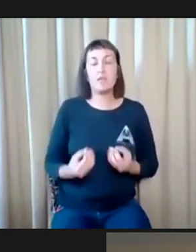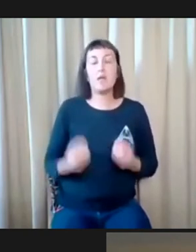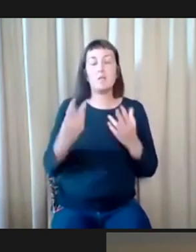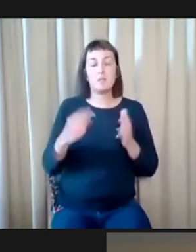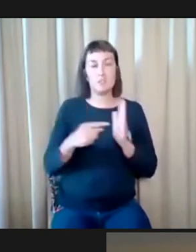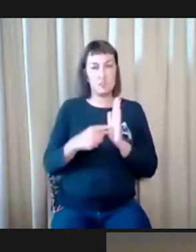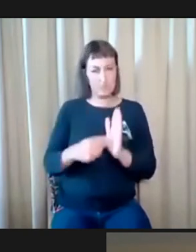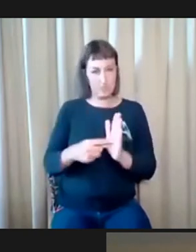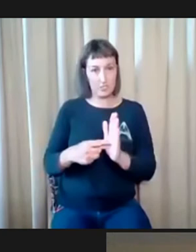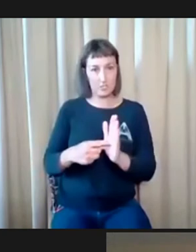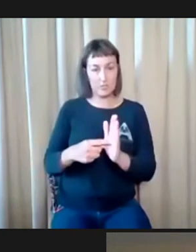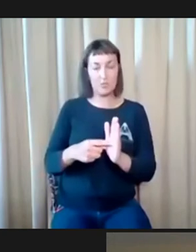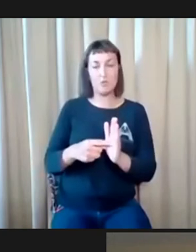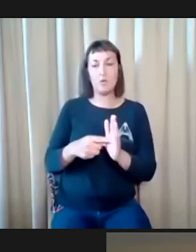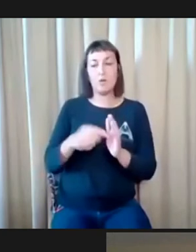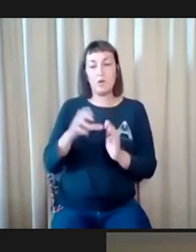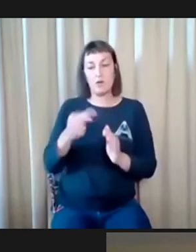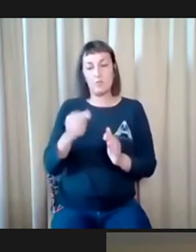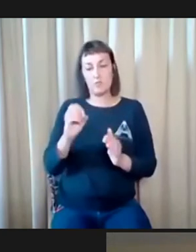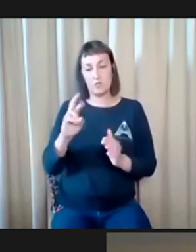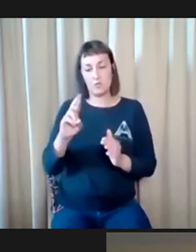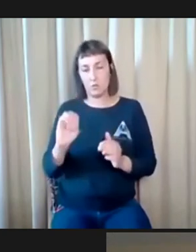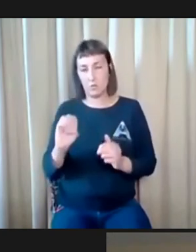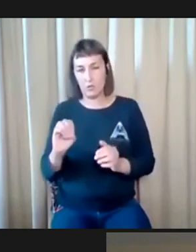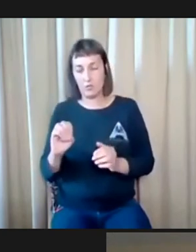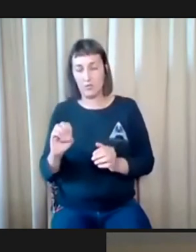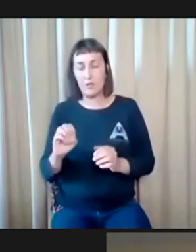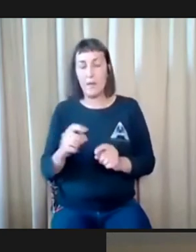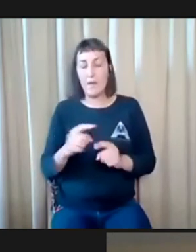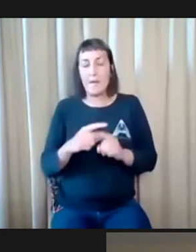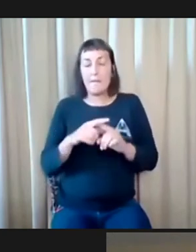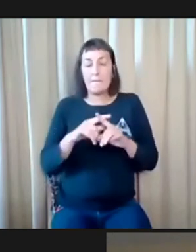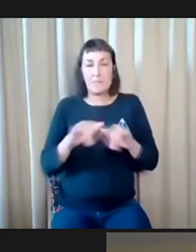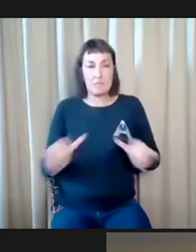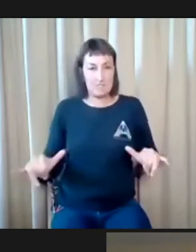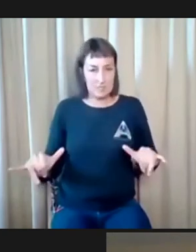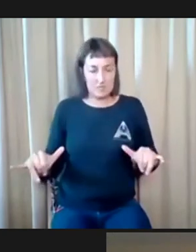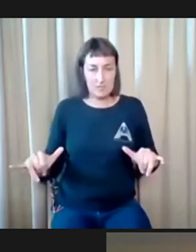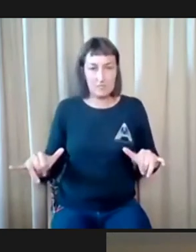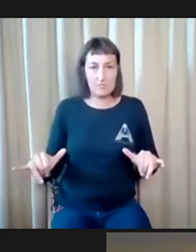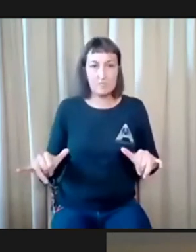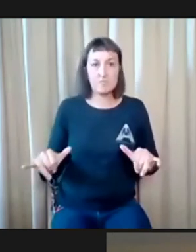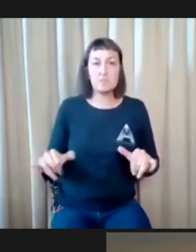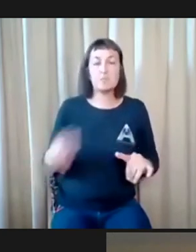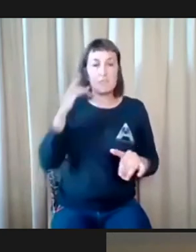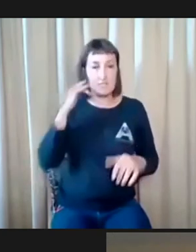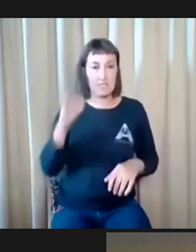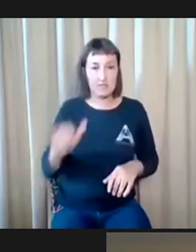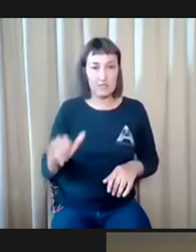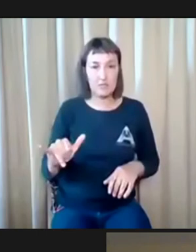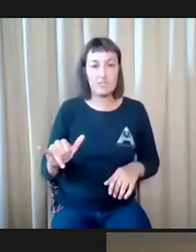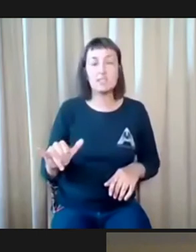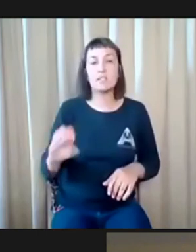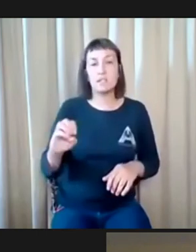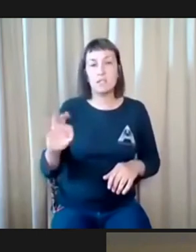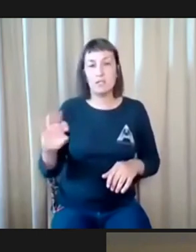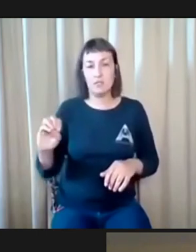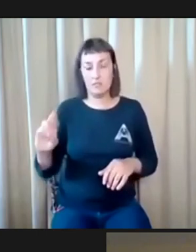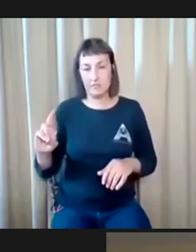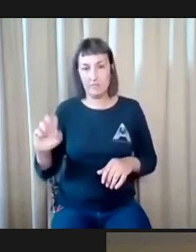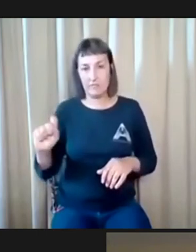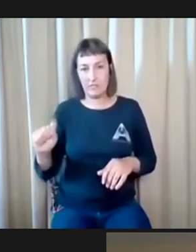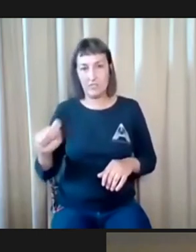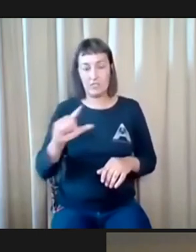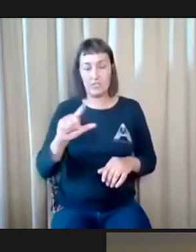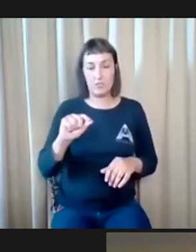the gore to young people. At the same time, I will share that in the California effort in 2014, leading to our